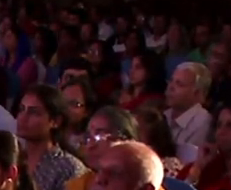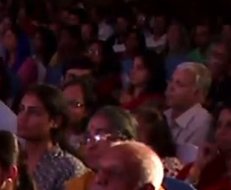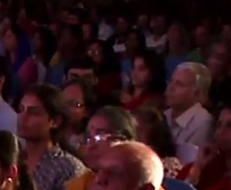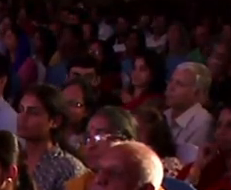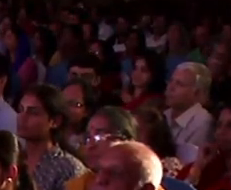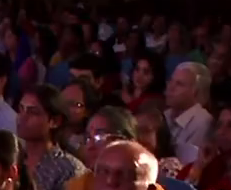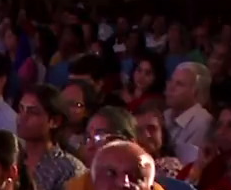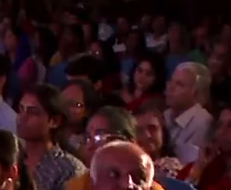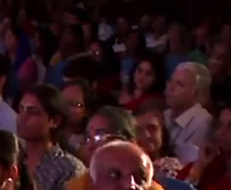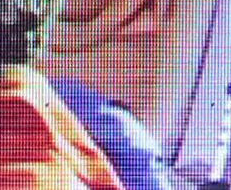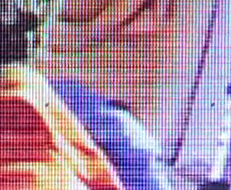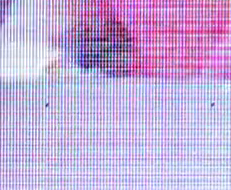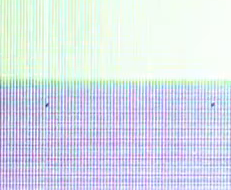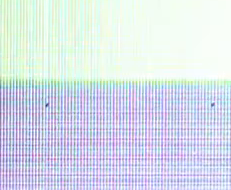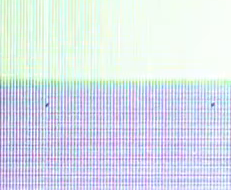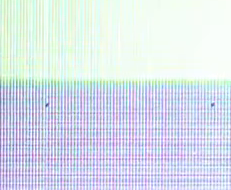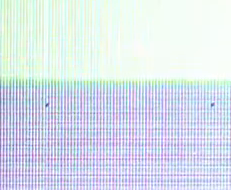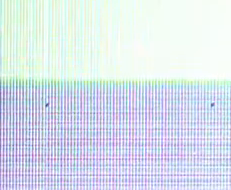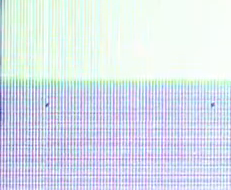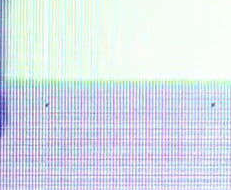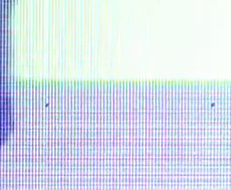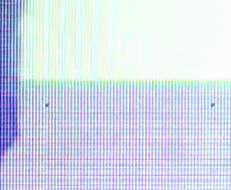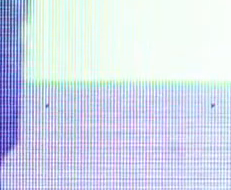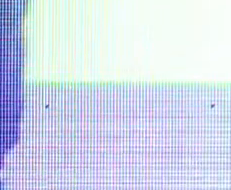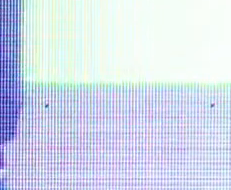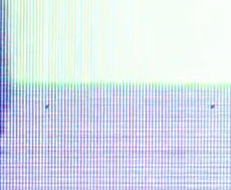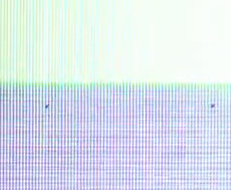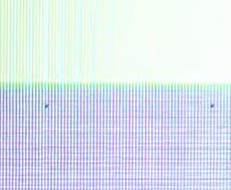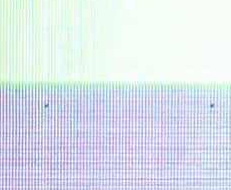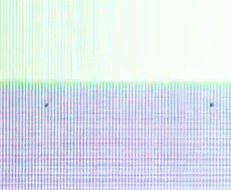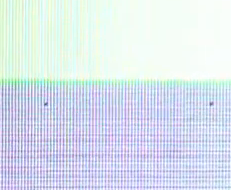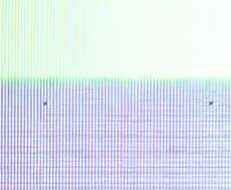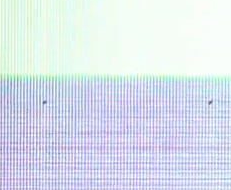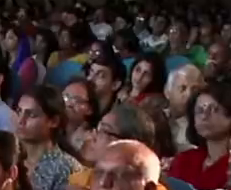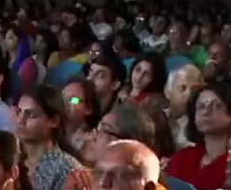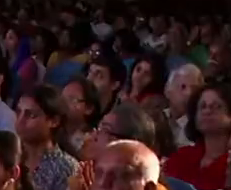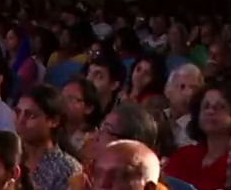everyone, wherever we can provide it. Thank you. Jai Hind.